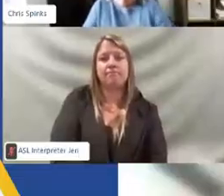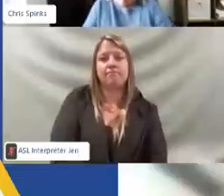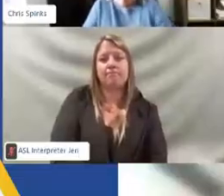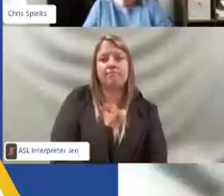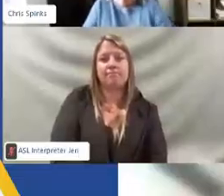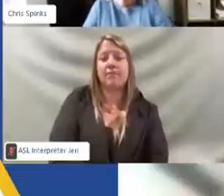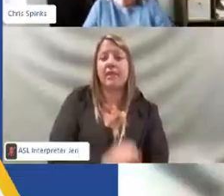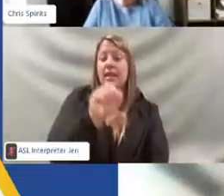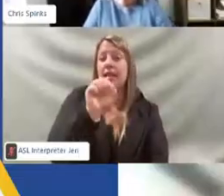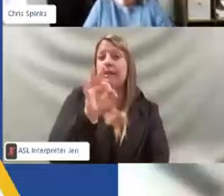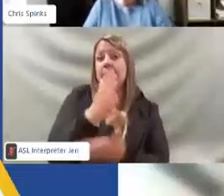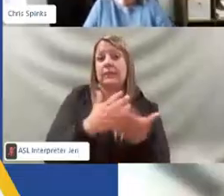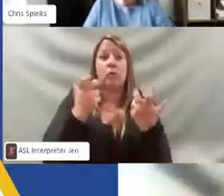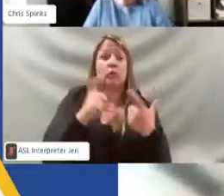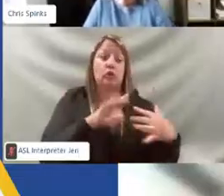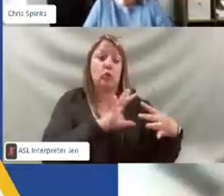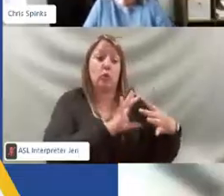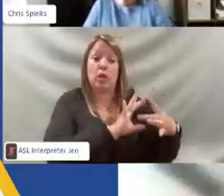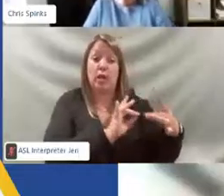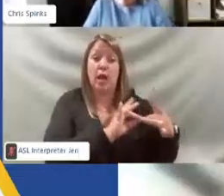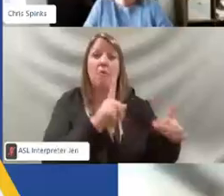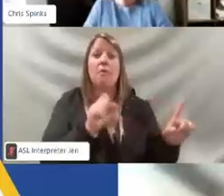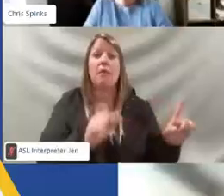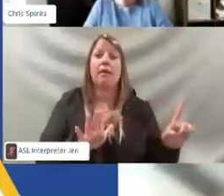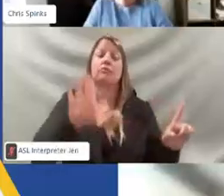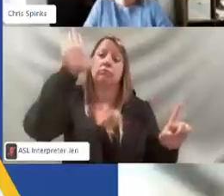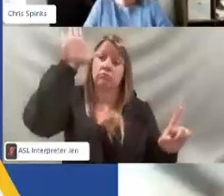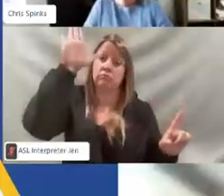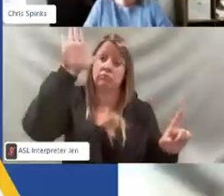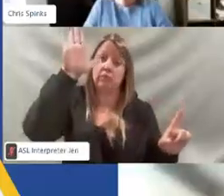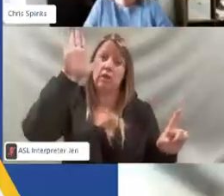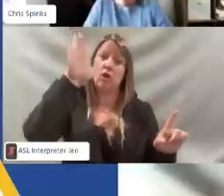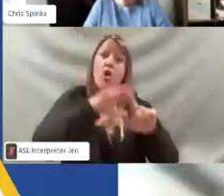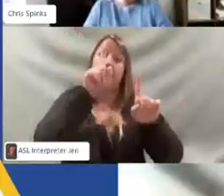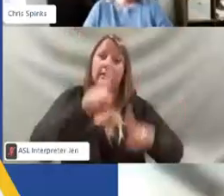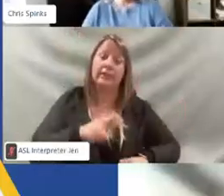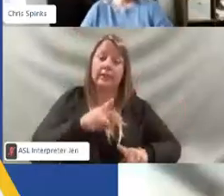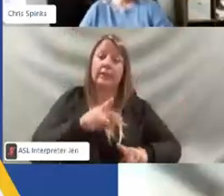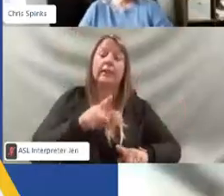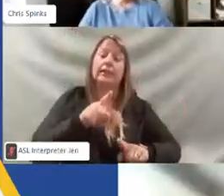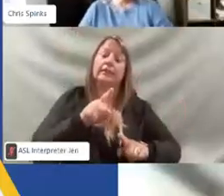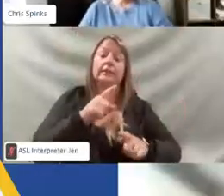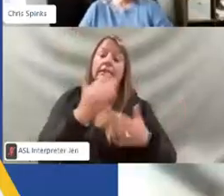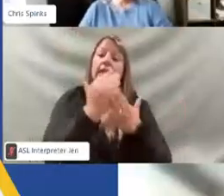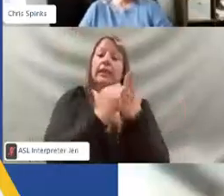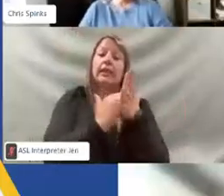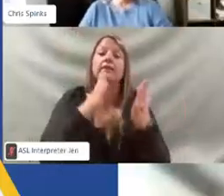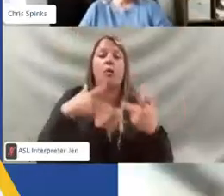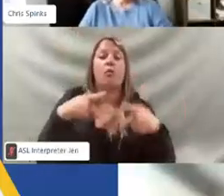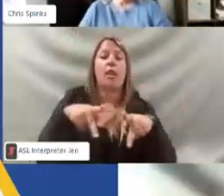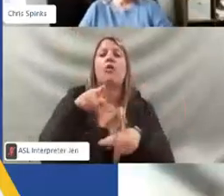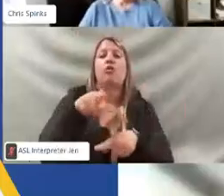And so if someone would like to make a comment, they may raise their hand on the attendance list, and then I will allow you to